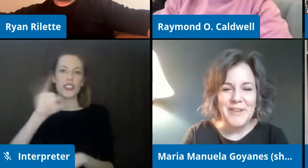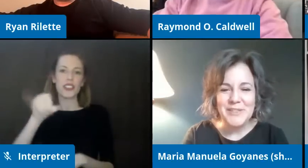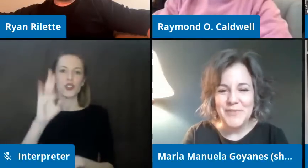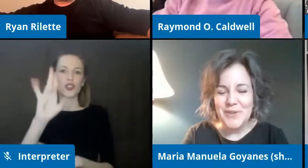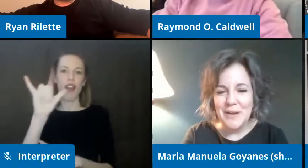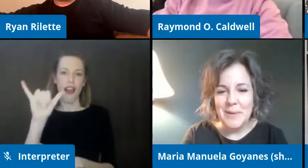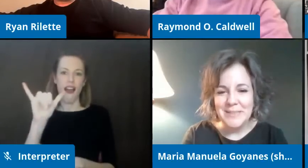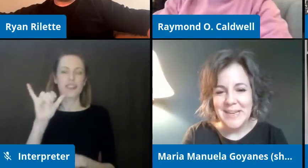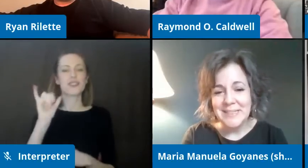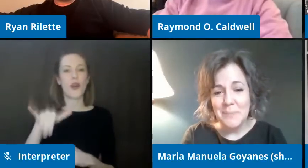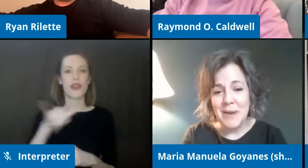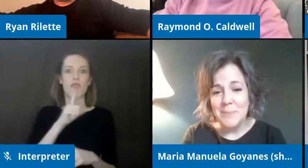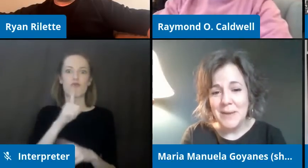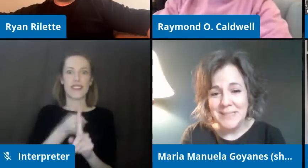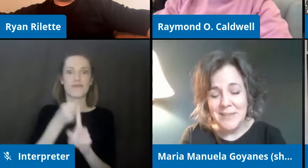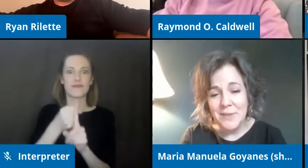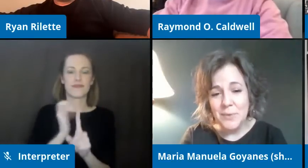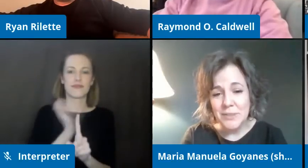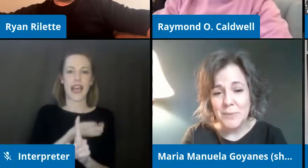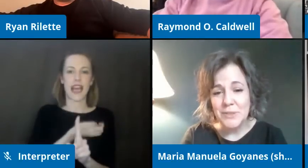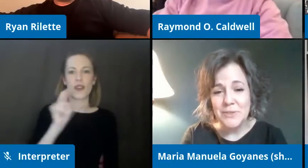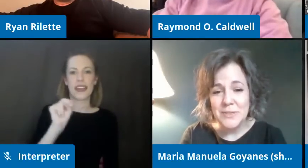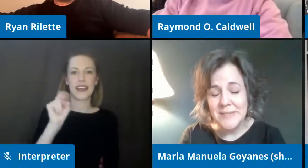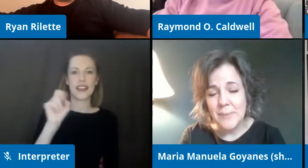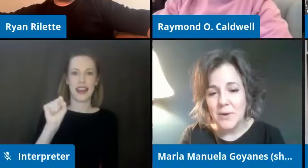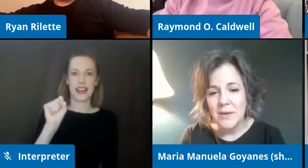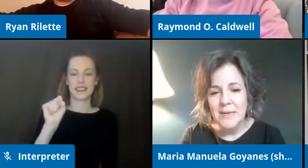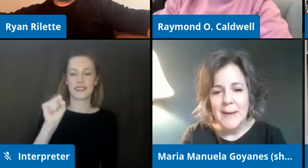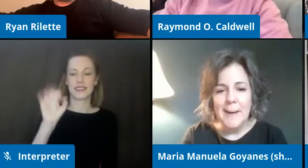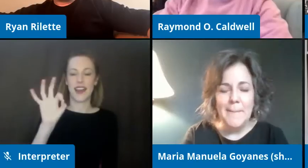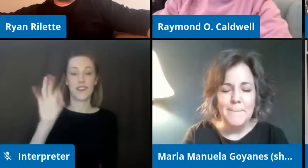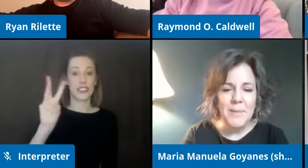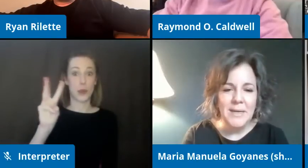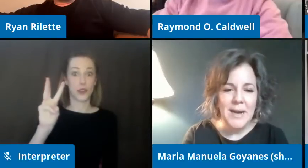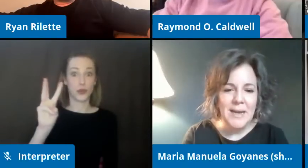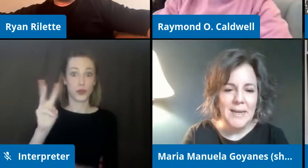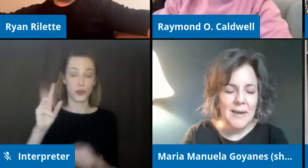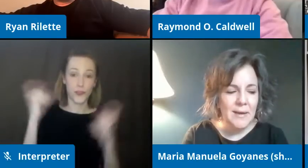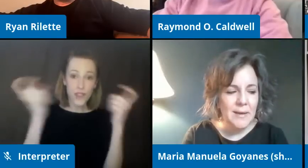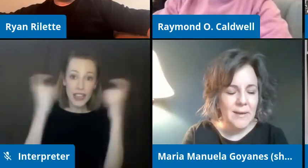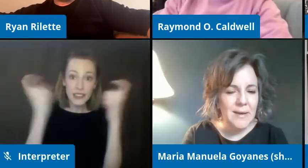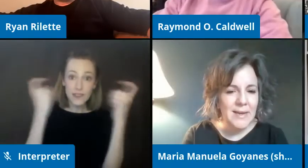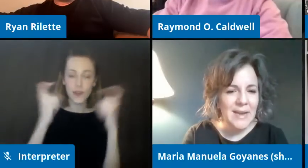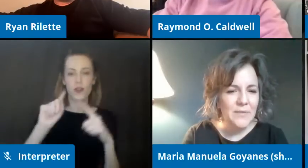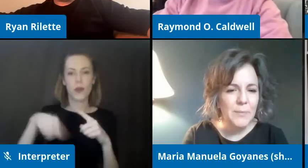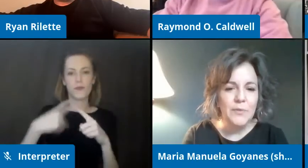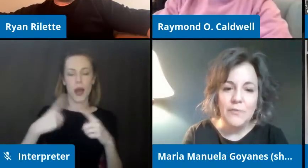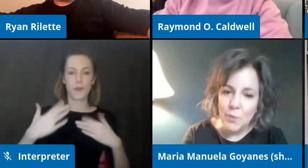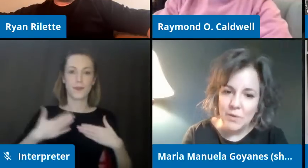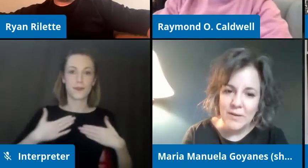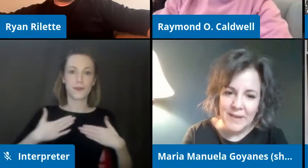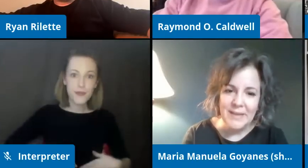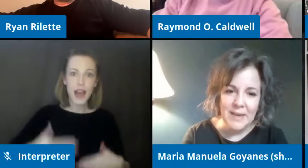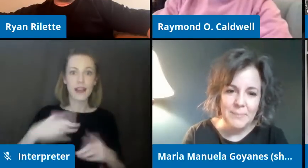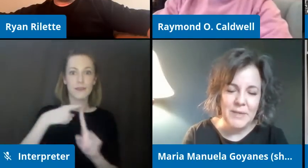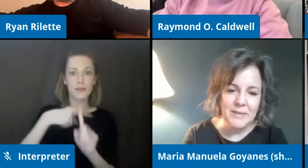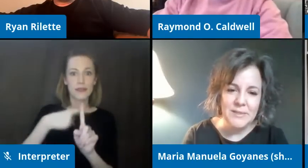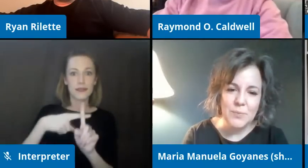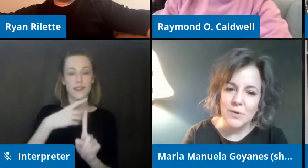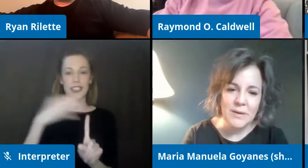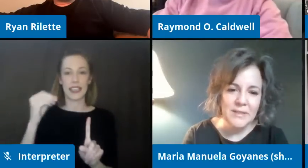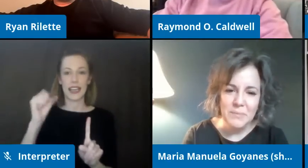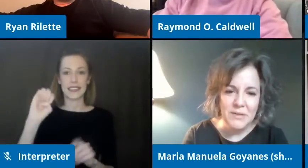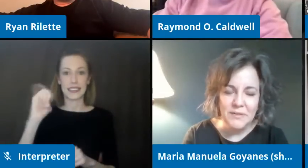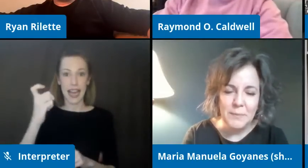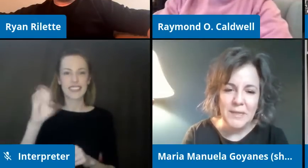is a festival about sex and body positivity we were supposed to do this summer. But I haven't moved forward on that yet